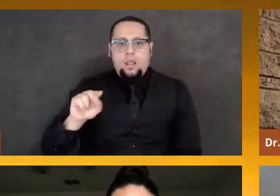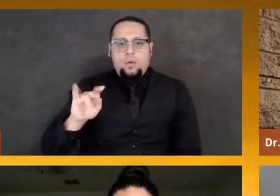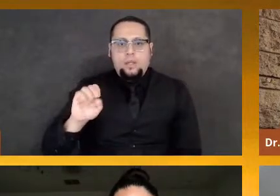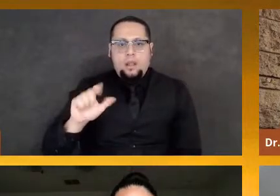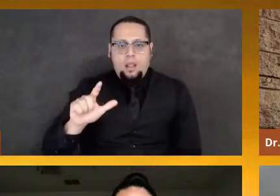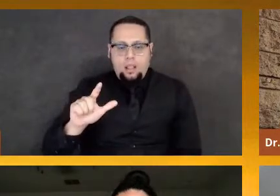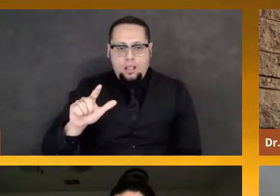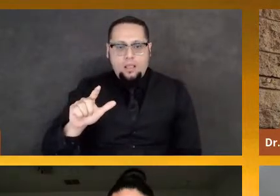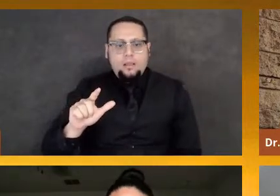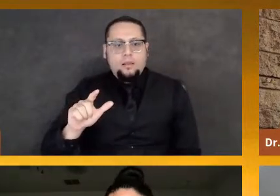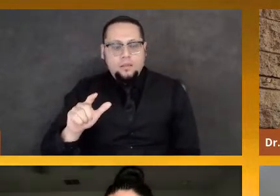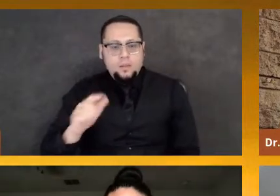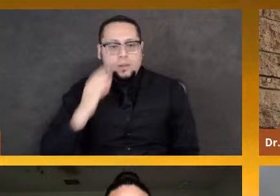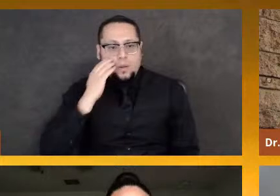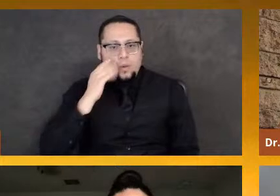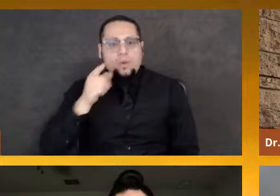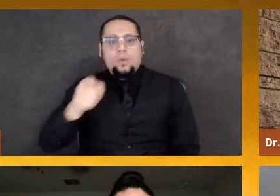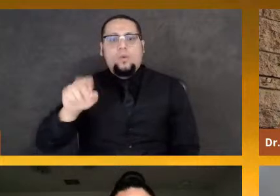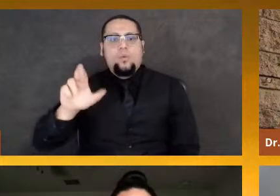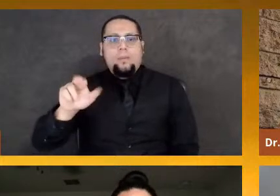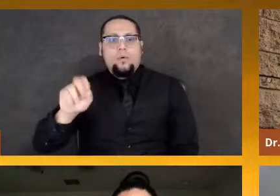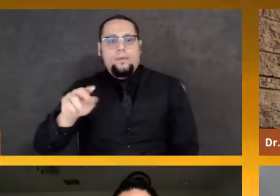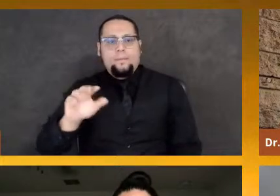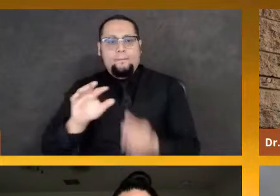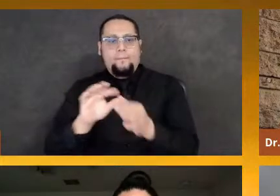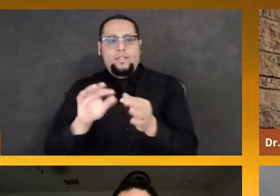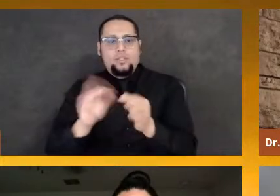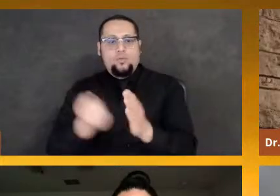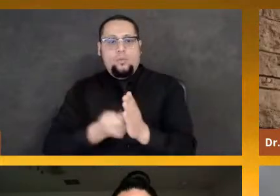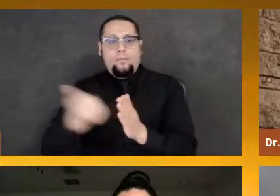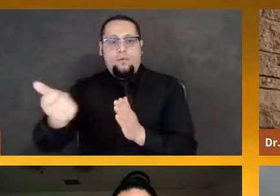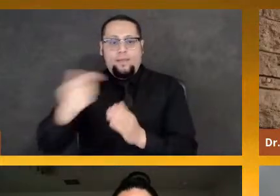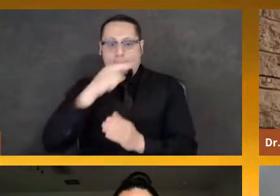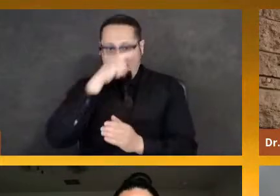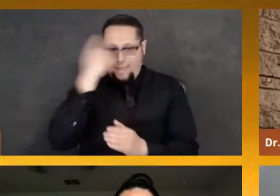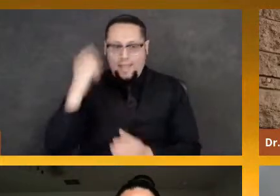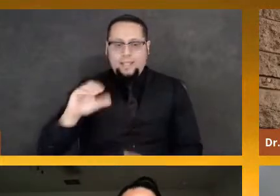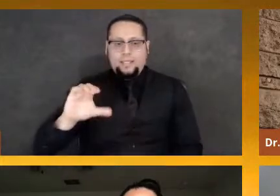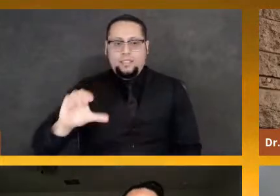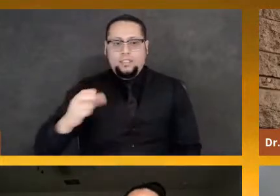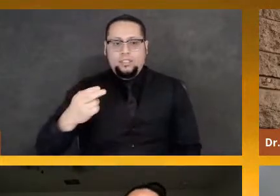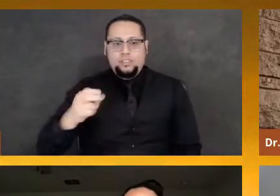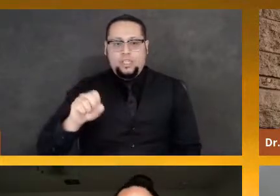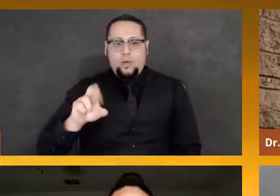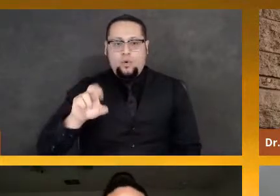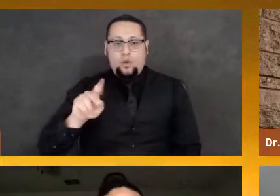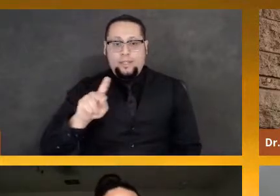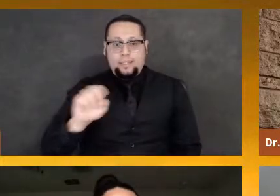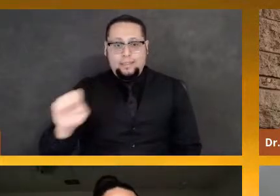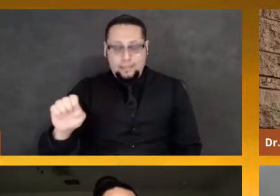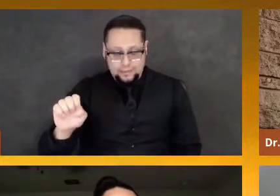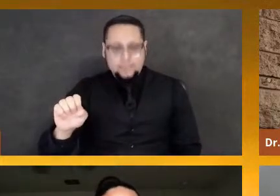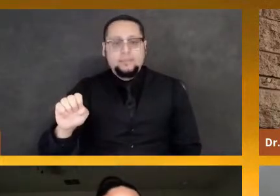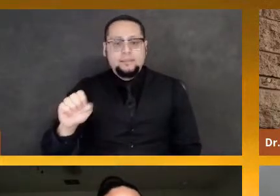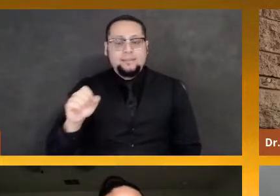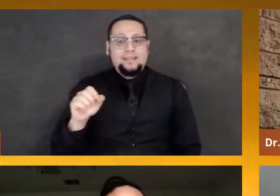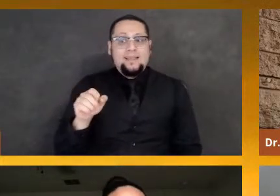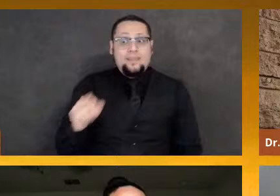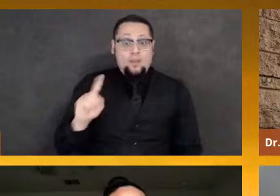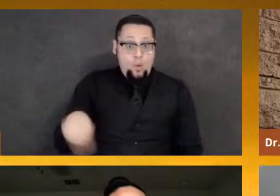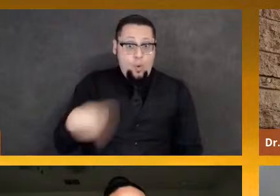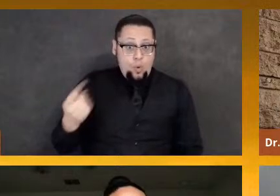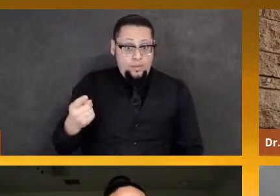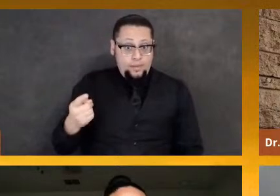Nation removing Black Cherokee. The Cherokee Nation isn't the only nation that's considering or has done